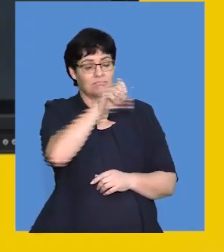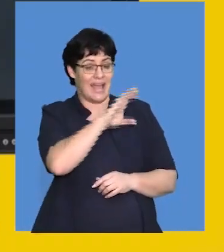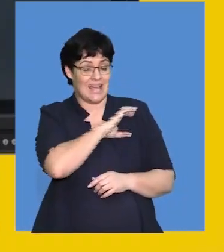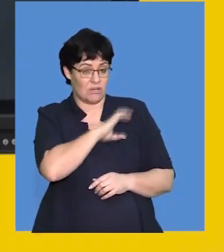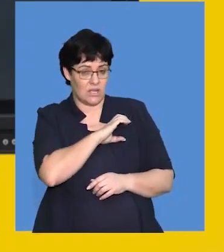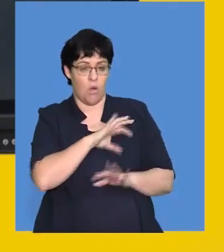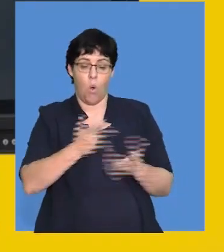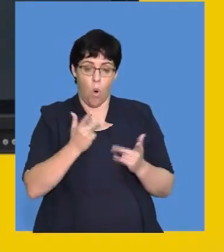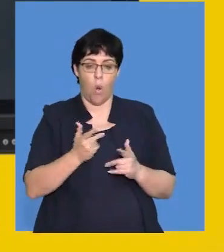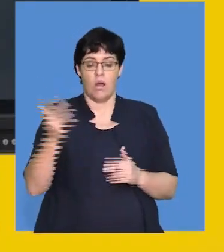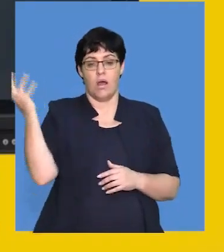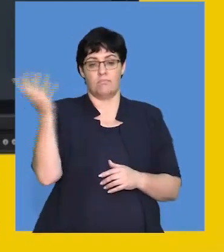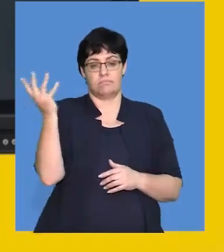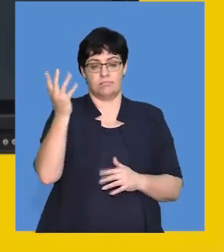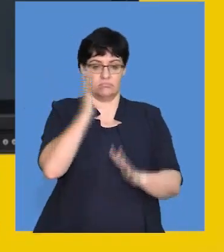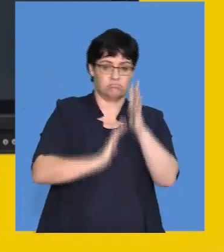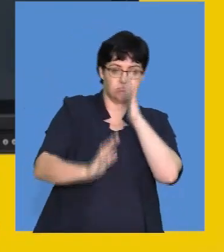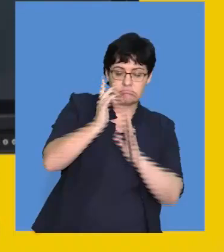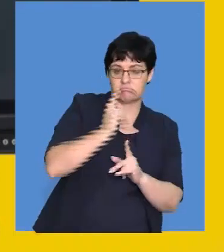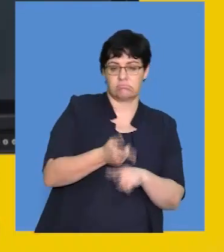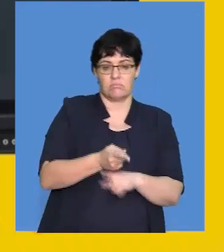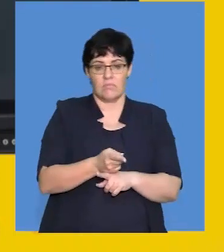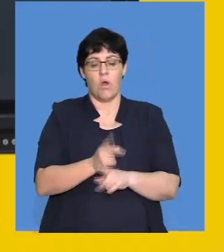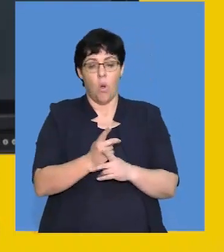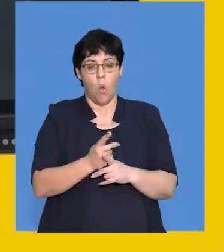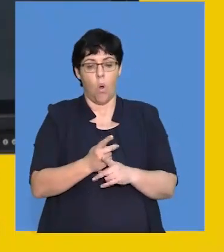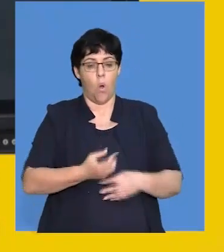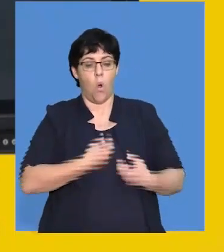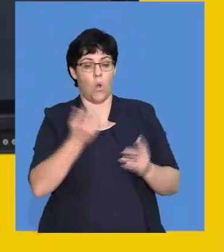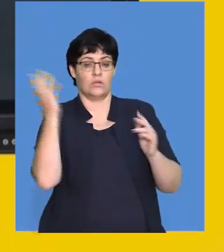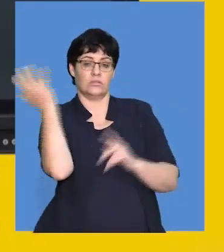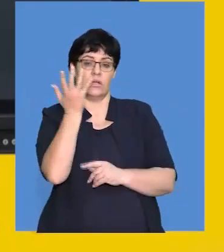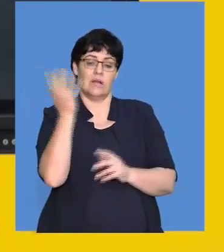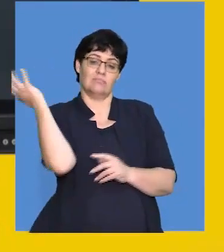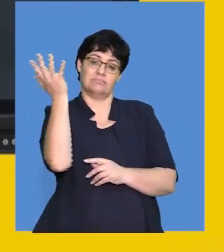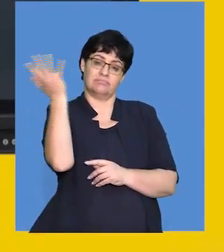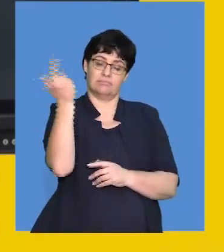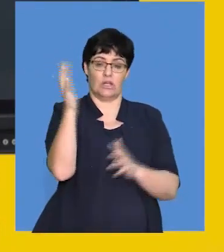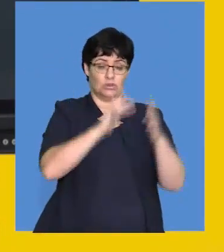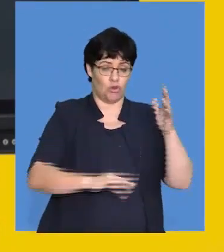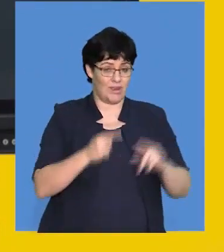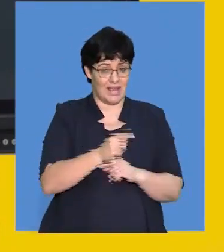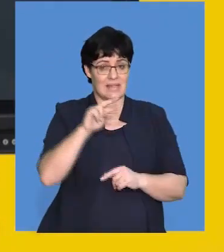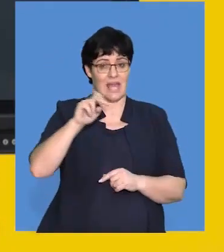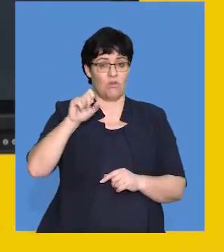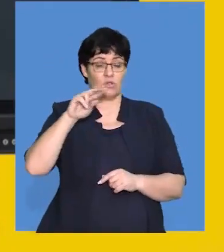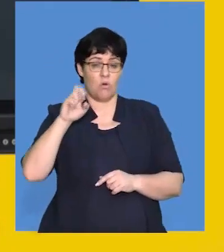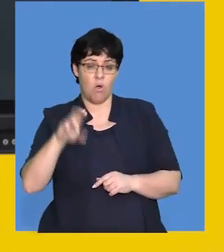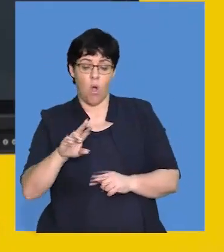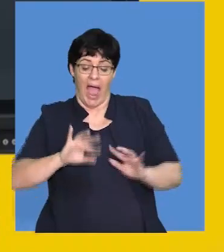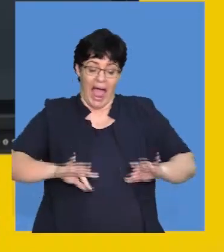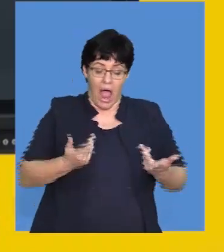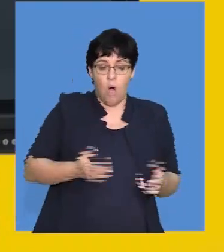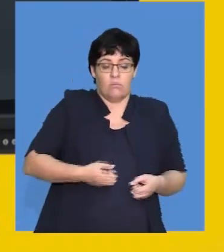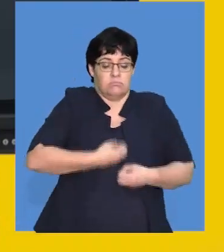are talking in your story, or that the narrator that is relaying the story to you, the way they speak, the emotion